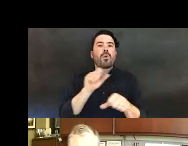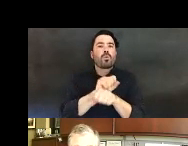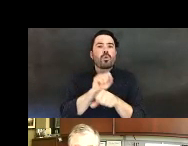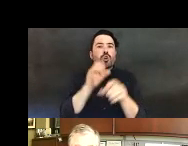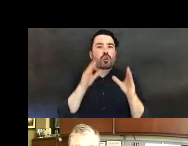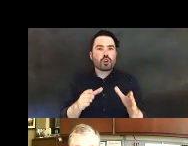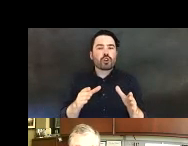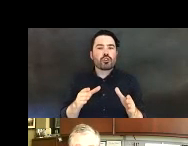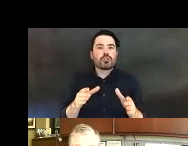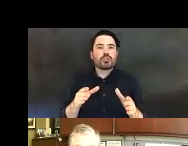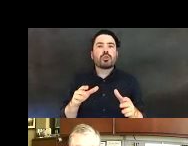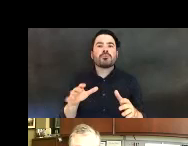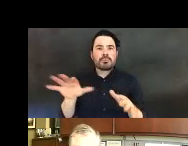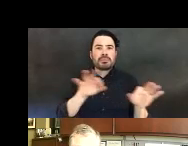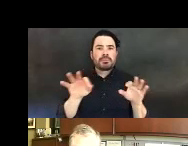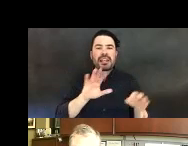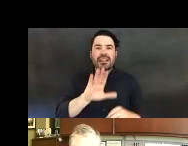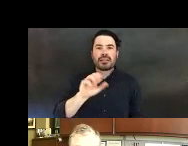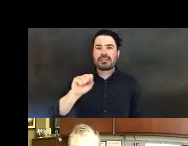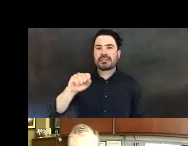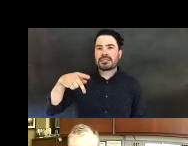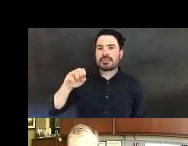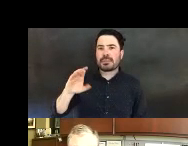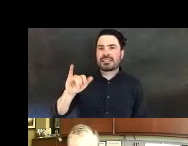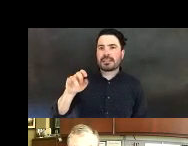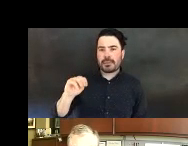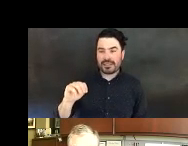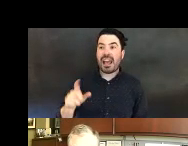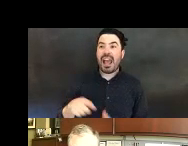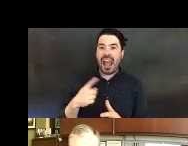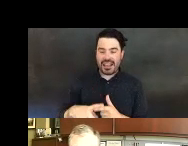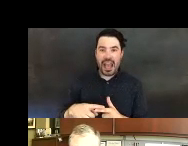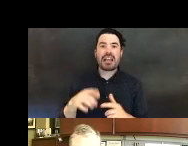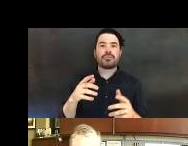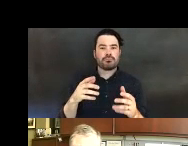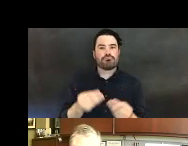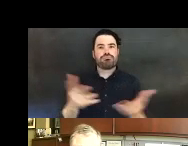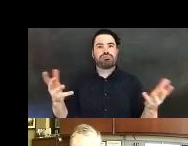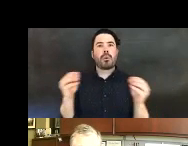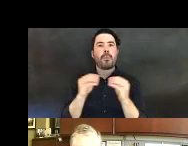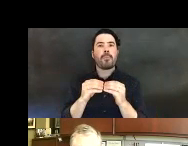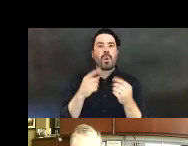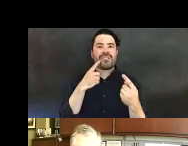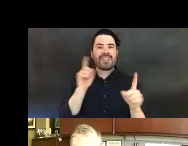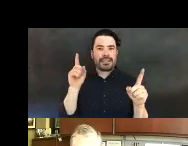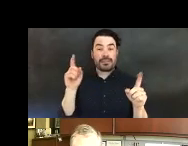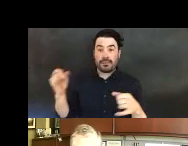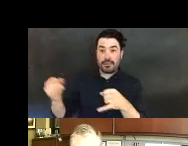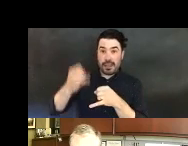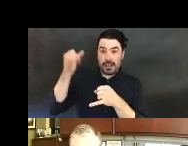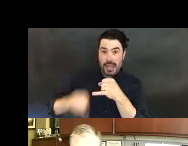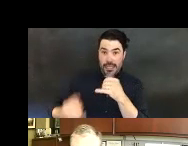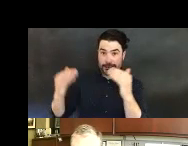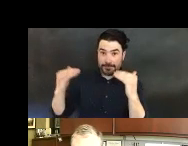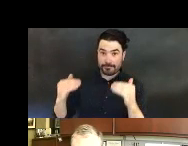specimens and the areas in which we can do that so we can distribute that more effectively. If we go to the last slide. This is